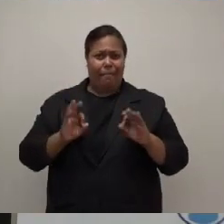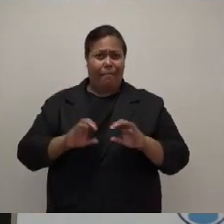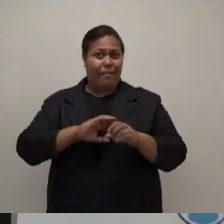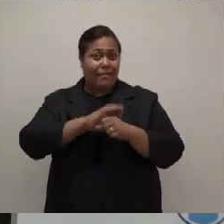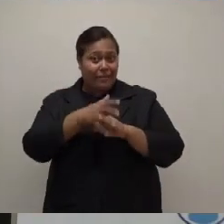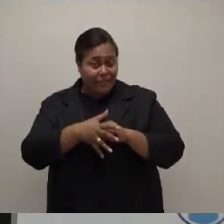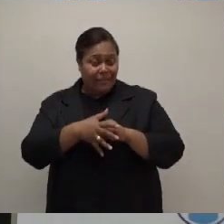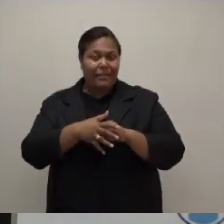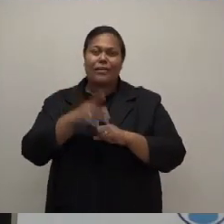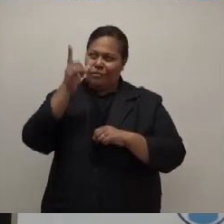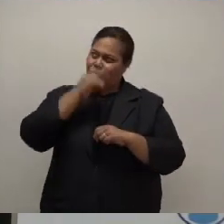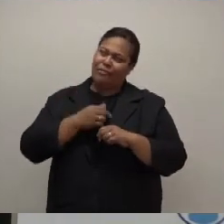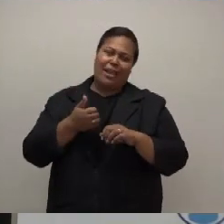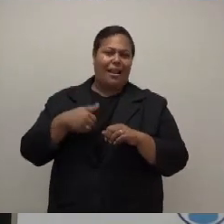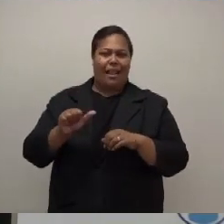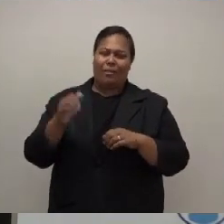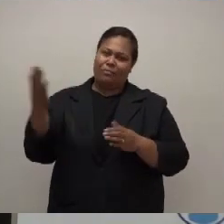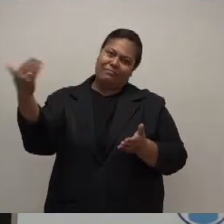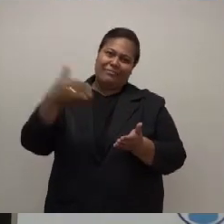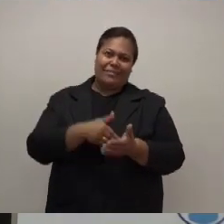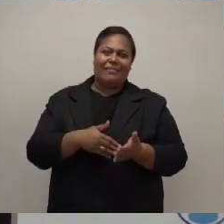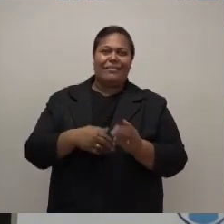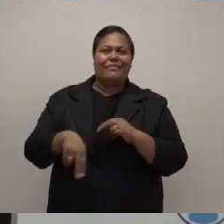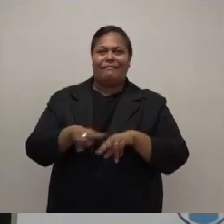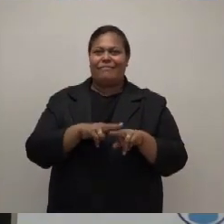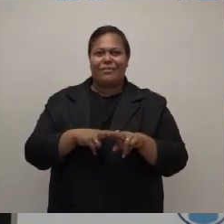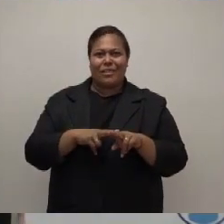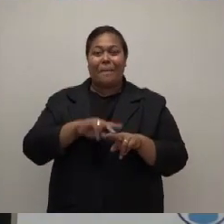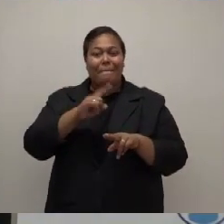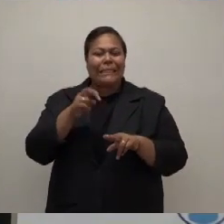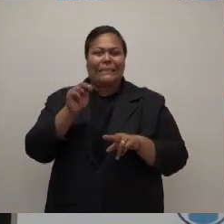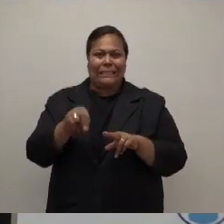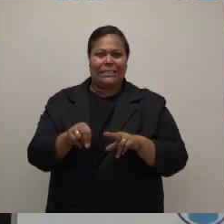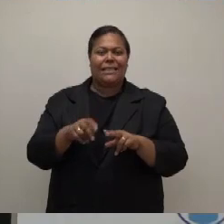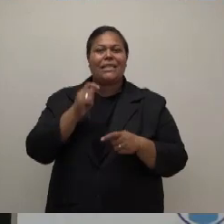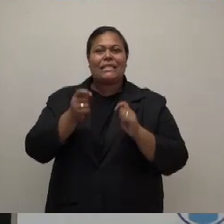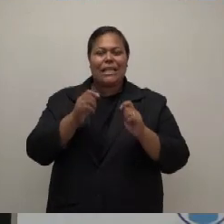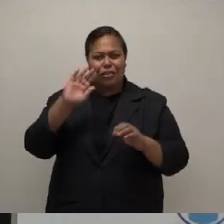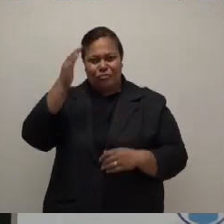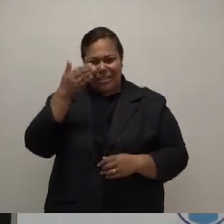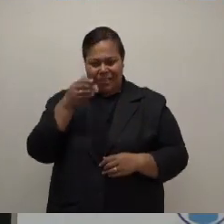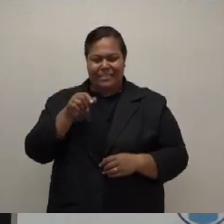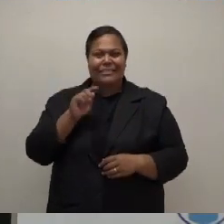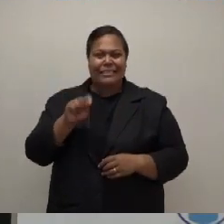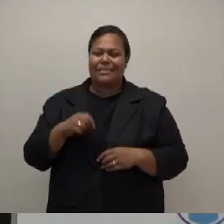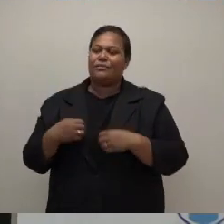negative COVID-19 test result within 40 hours of traveling to Fiji.